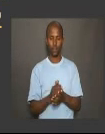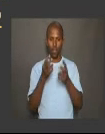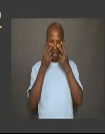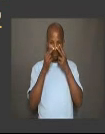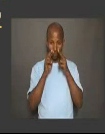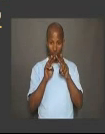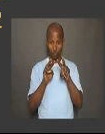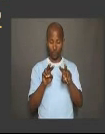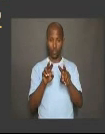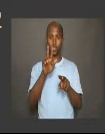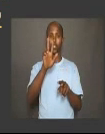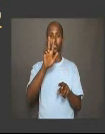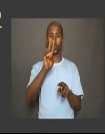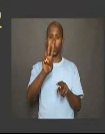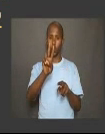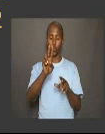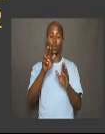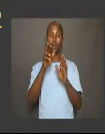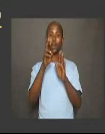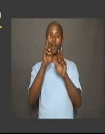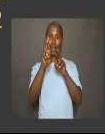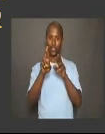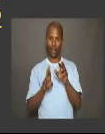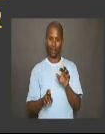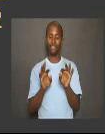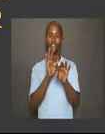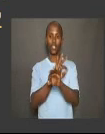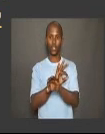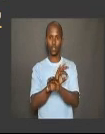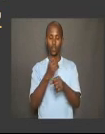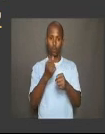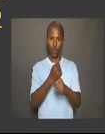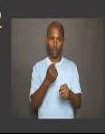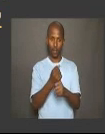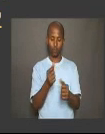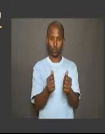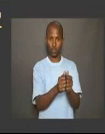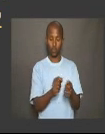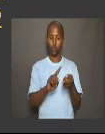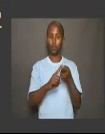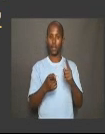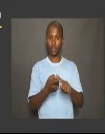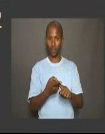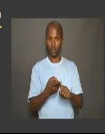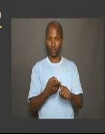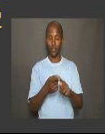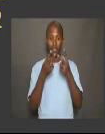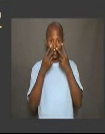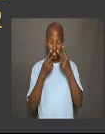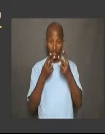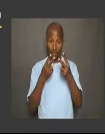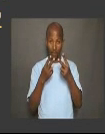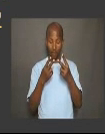Observe these two rational functions. Working with a partner, see if you